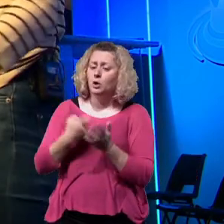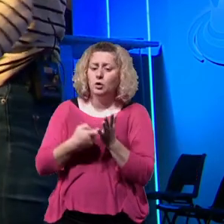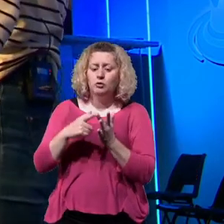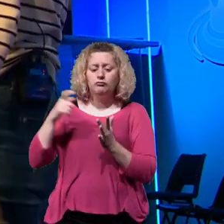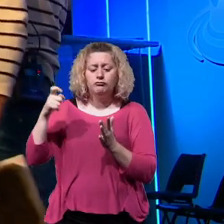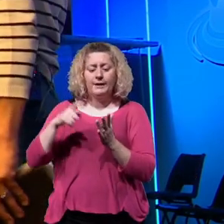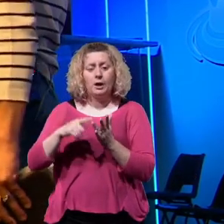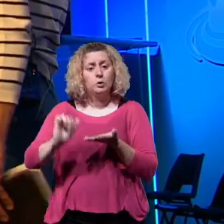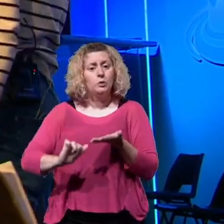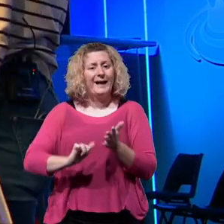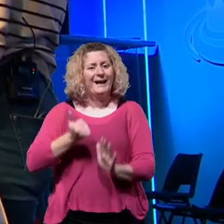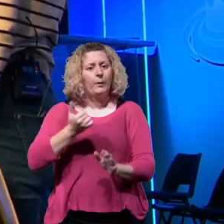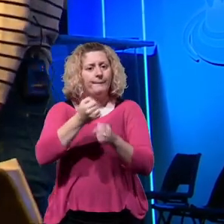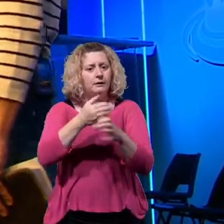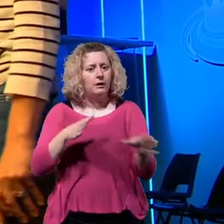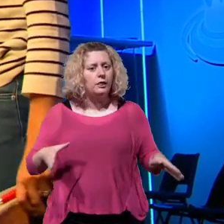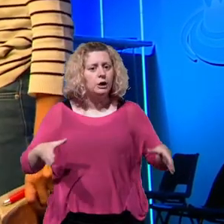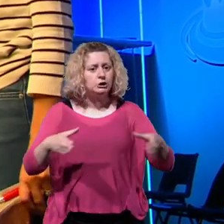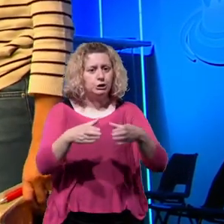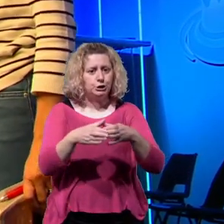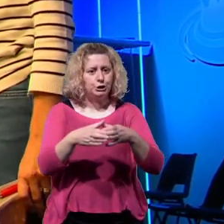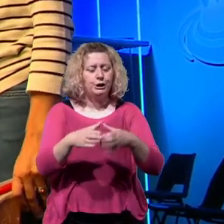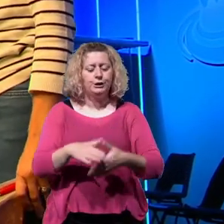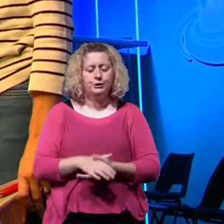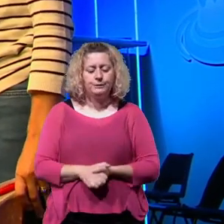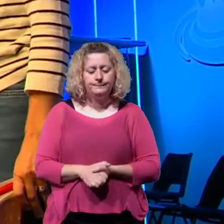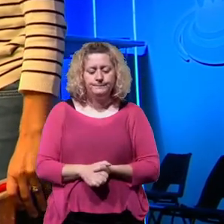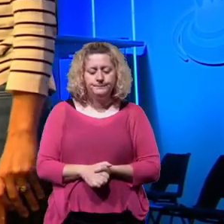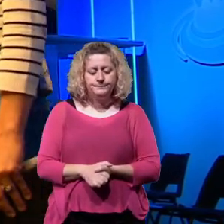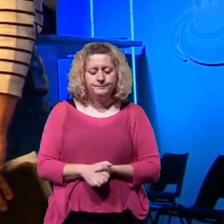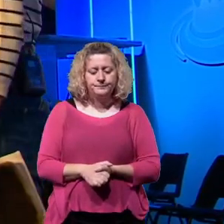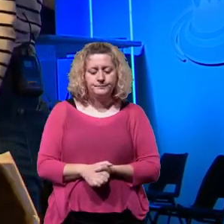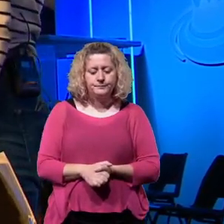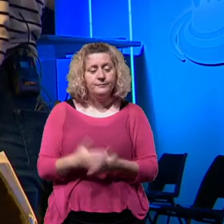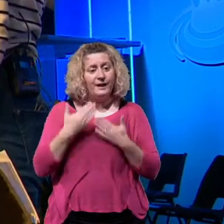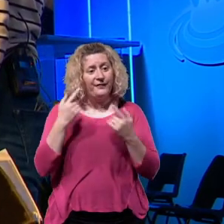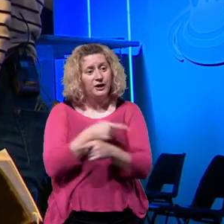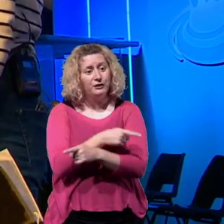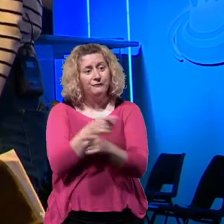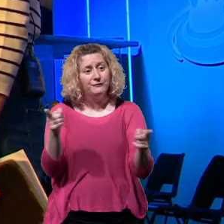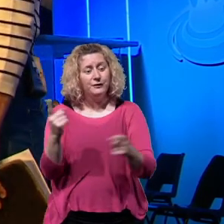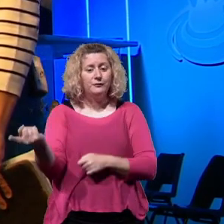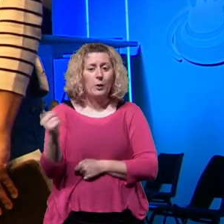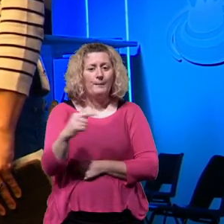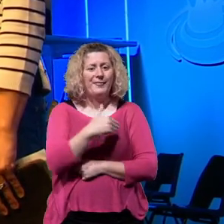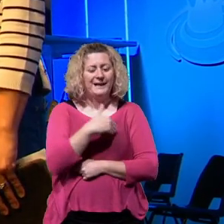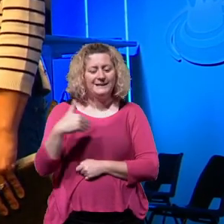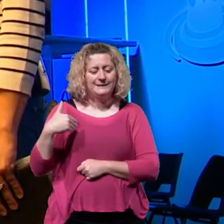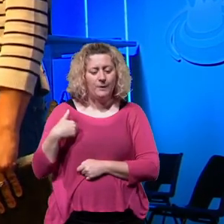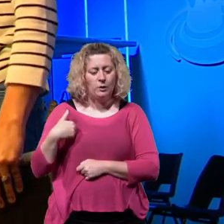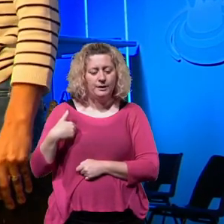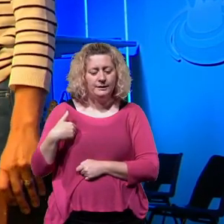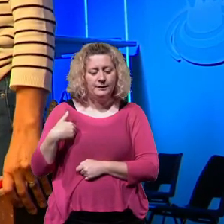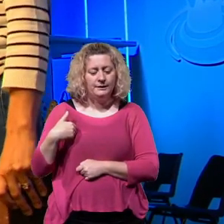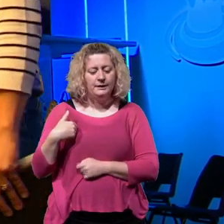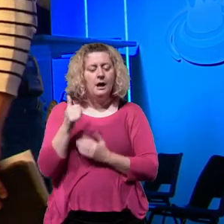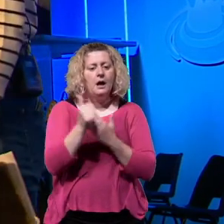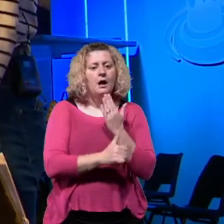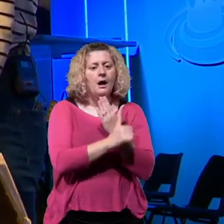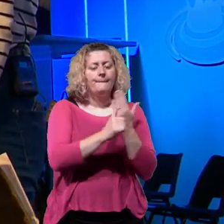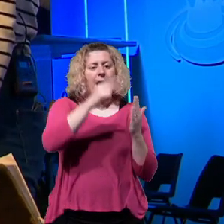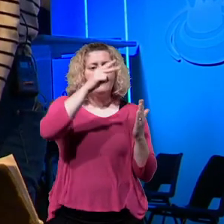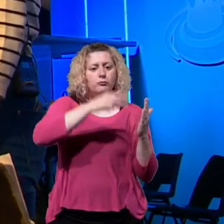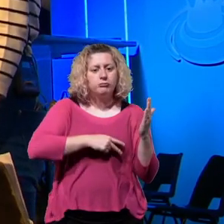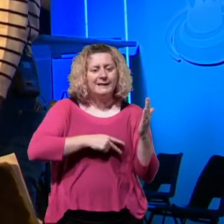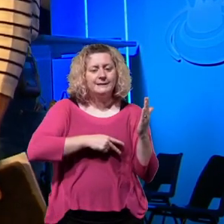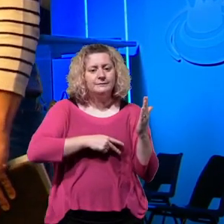equipping the church in how we can do mission in our local communities. And thank you to you all for coming along this morning. We've got our Bible reading